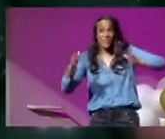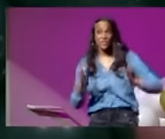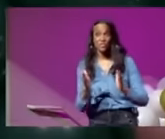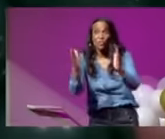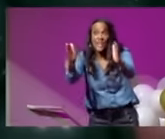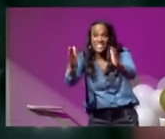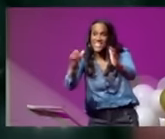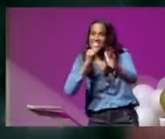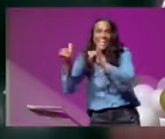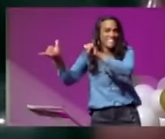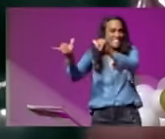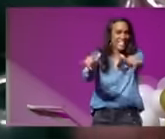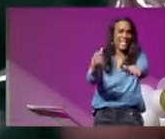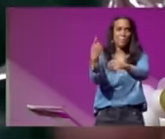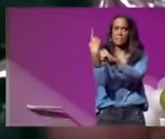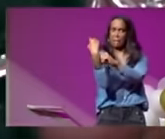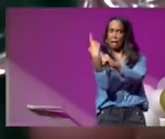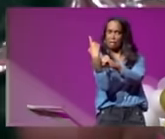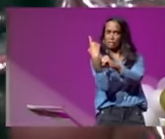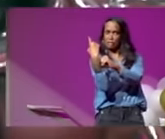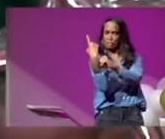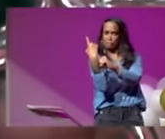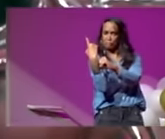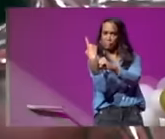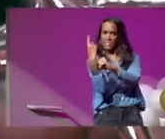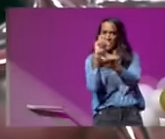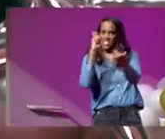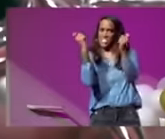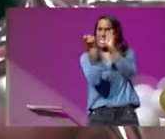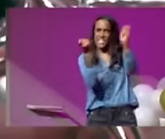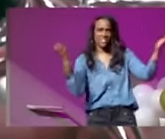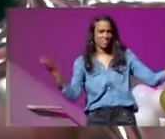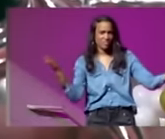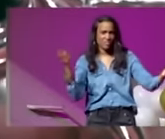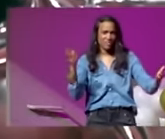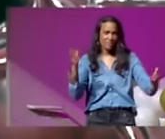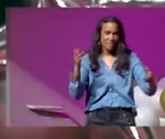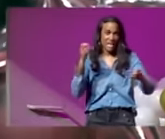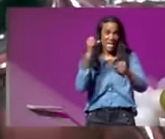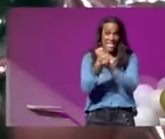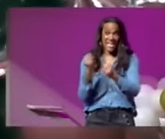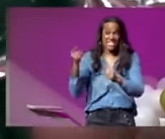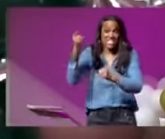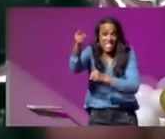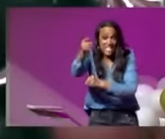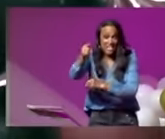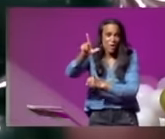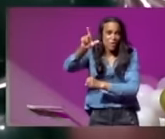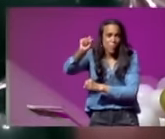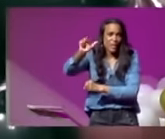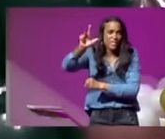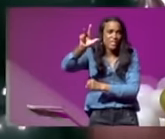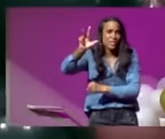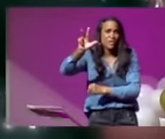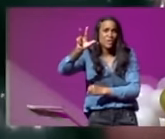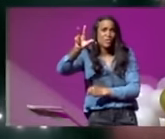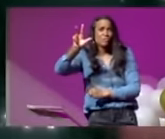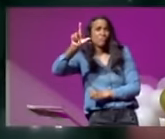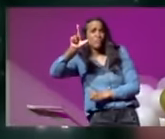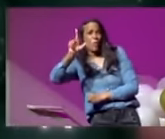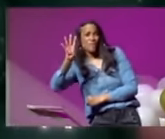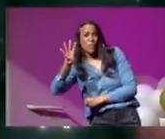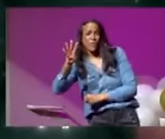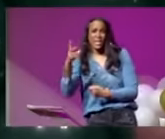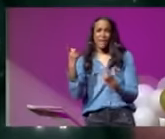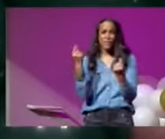where you've been going, ain't where you need to go in 2024, because if you do what you've done, you're gonna